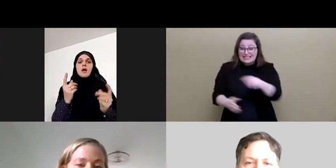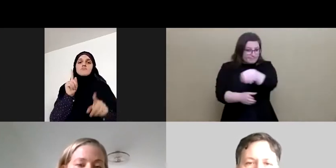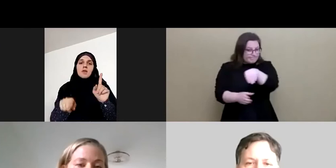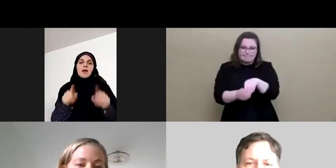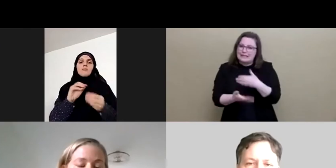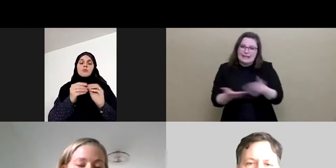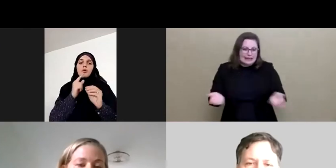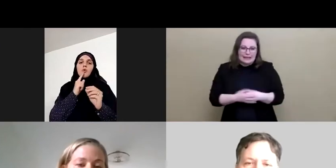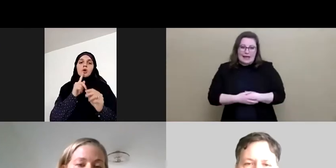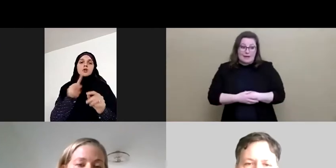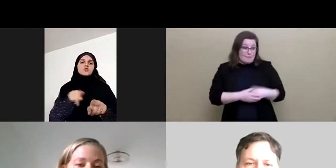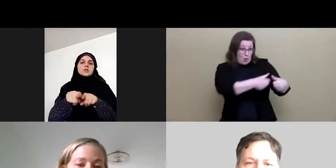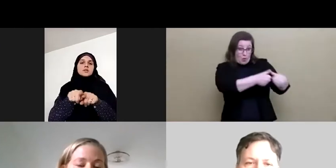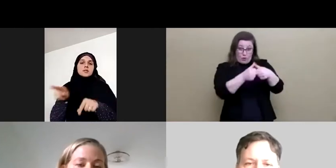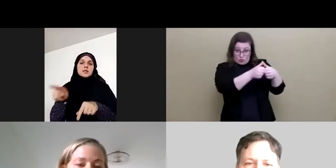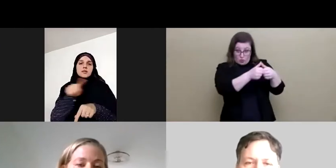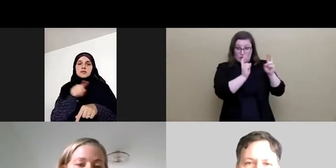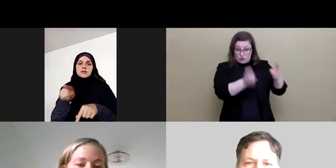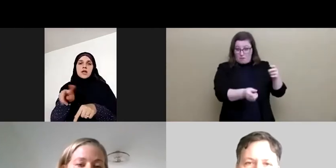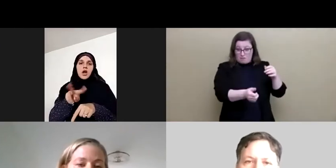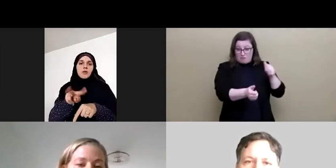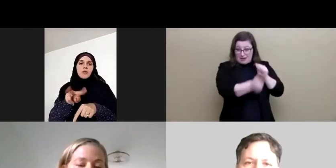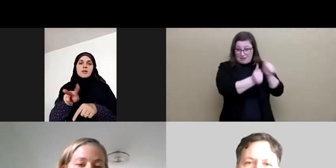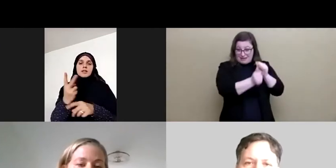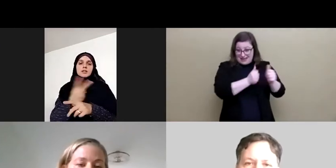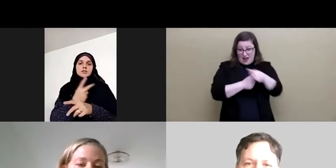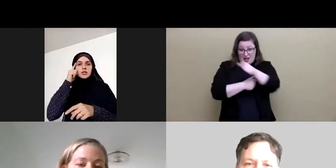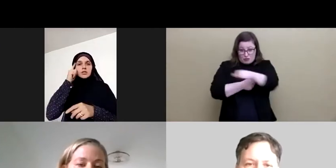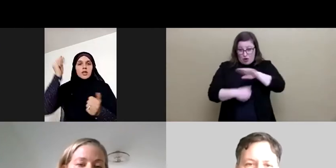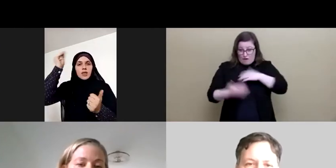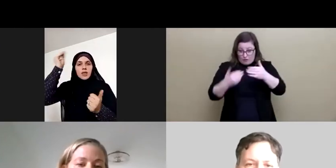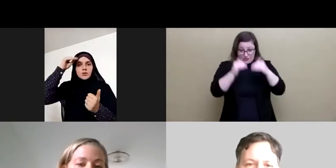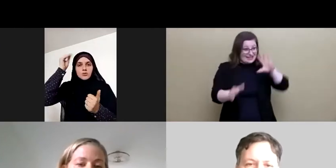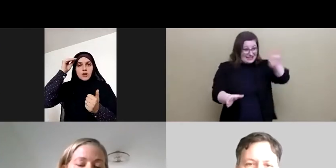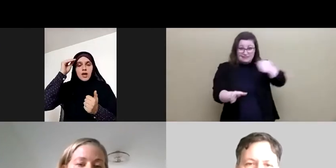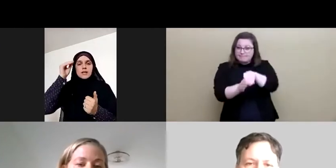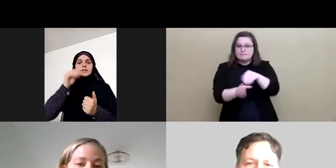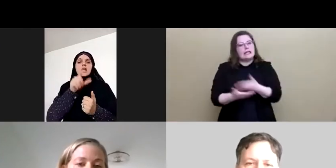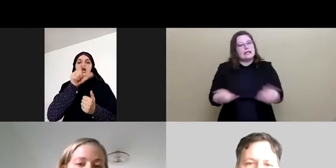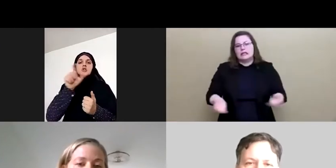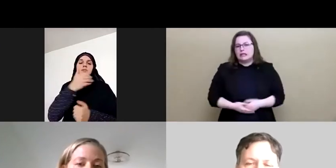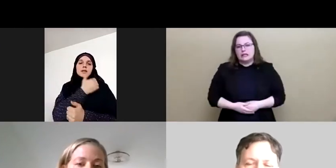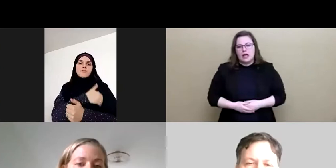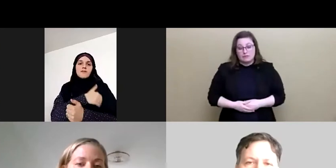of organizations with persons with disabilities in the peace building process.